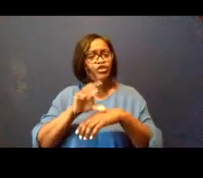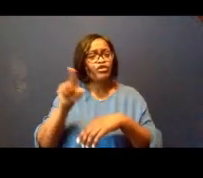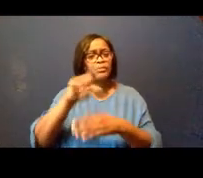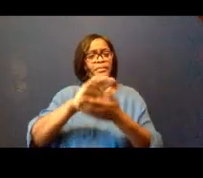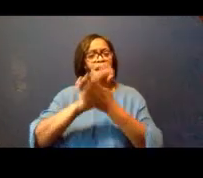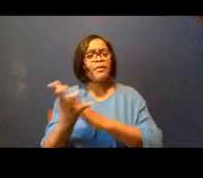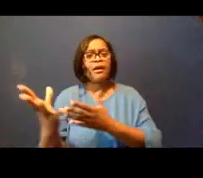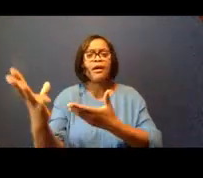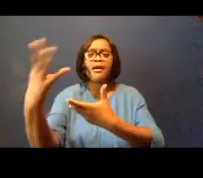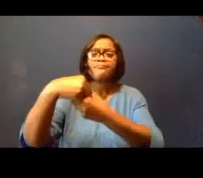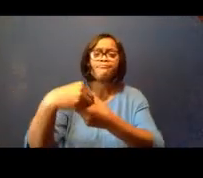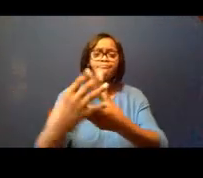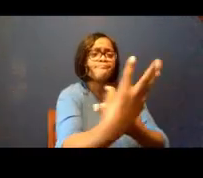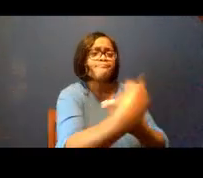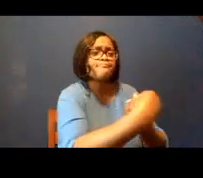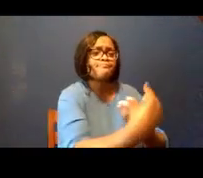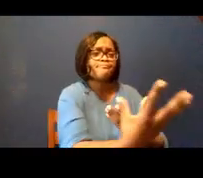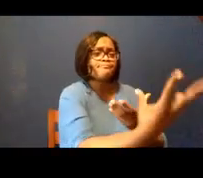the